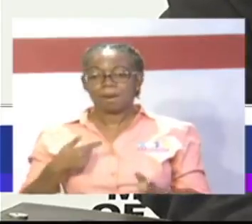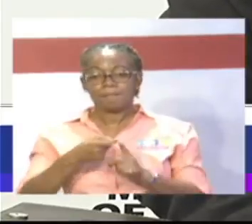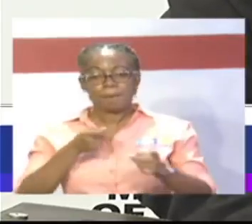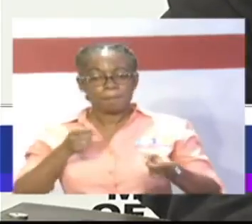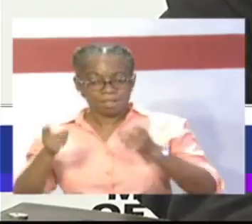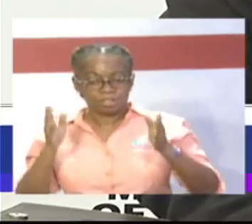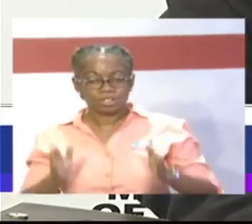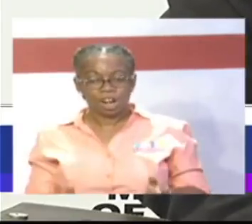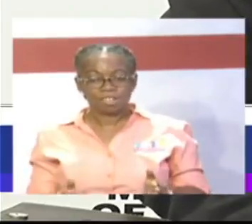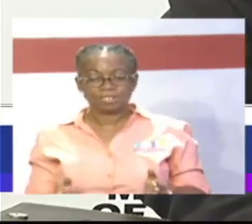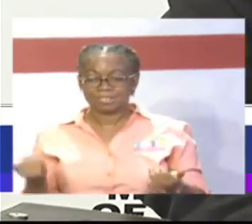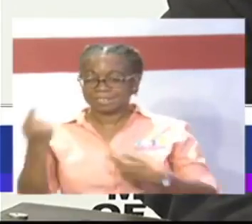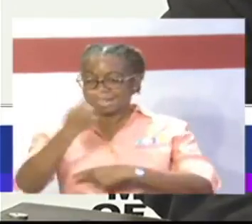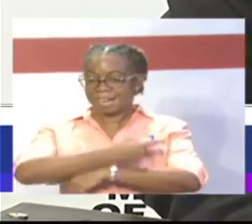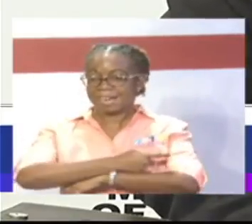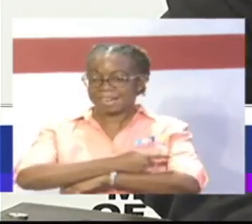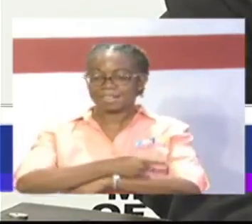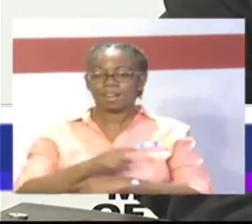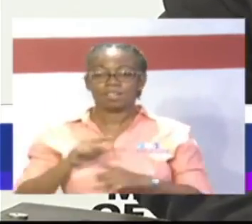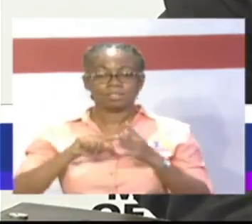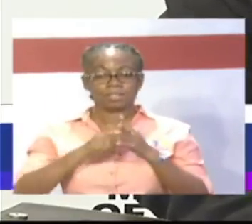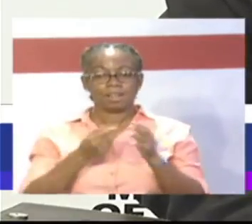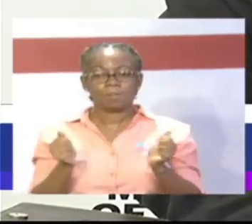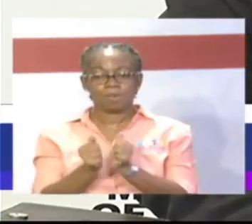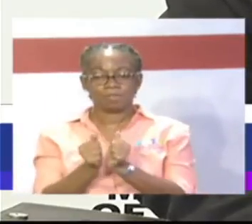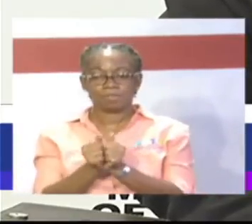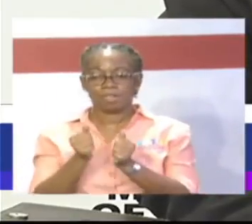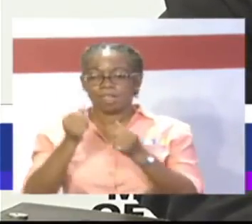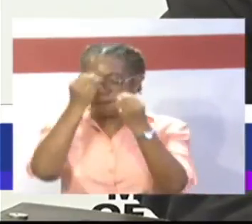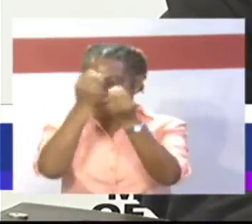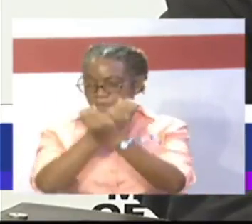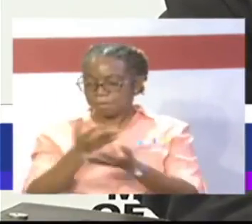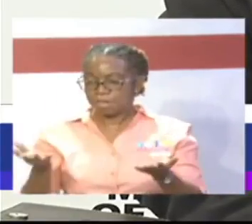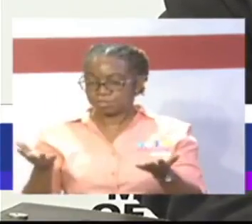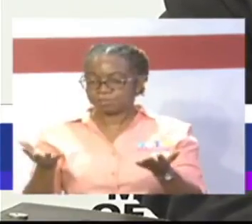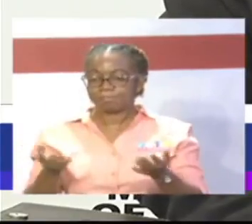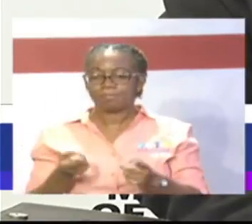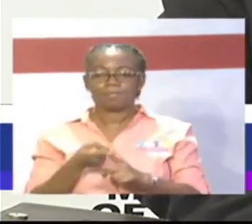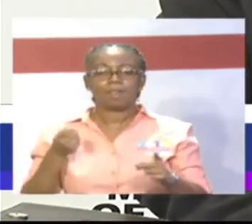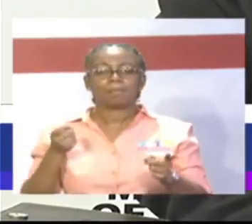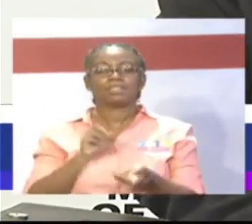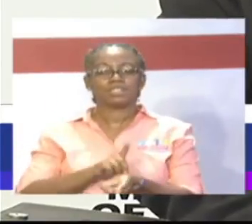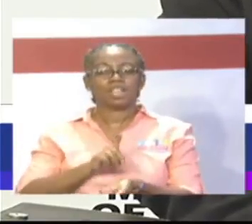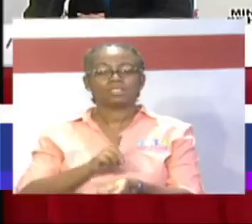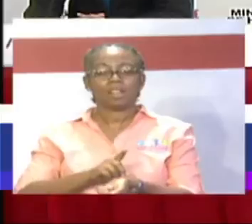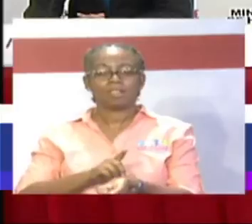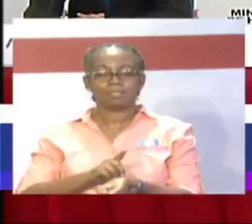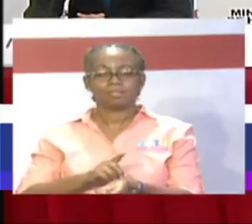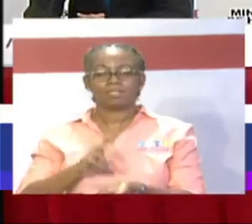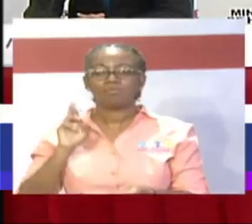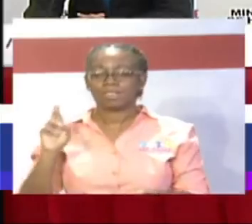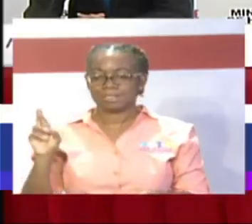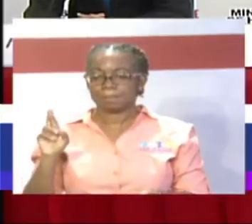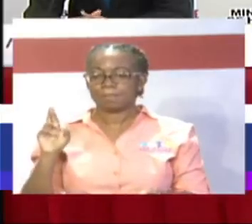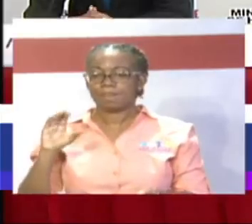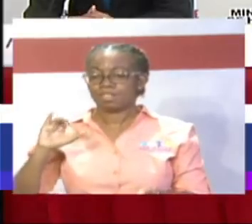moderator for today. We begin with the clinical update by Dr. Richards.